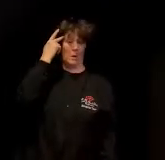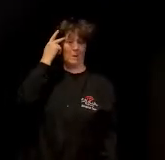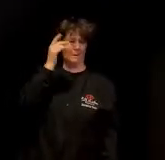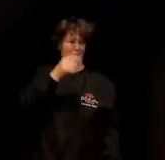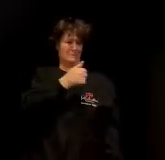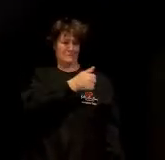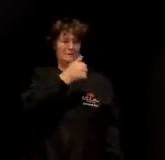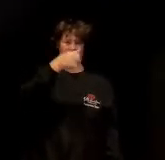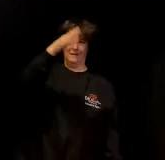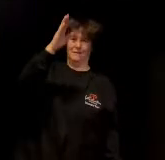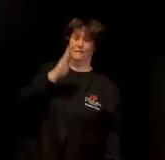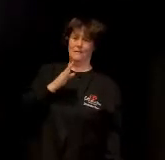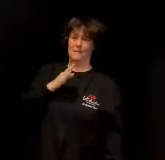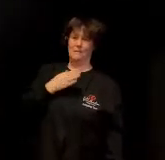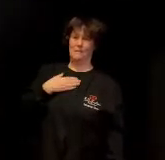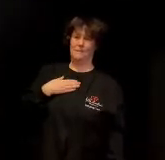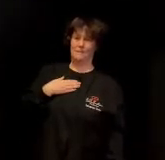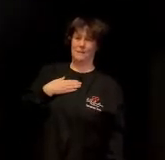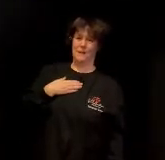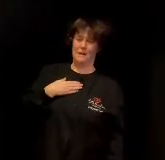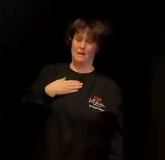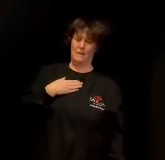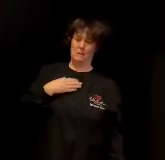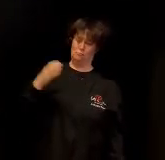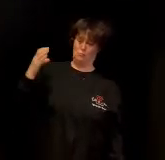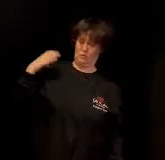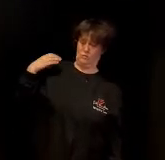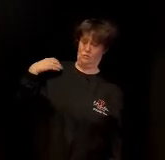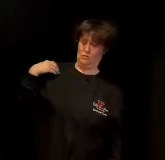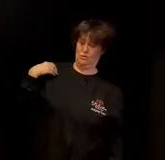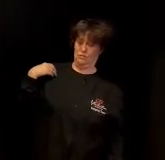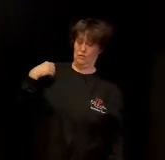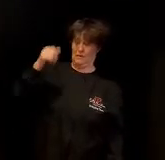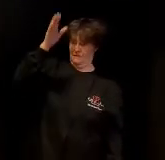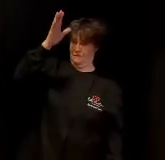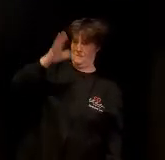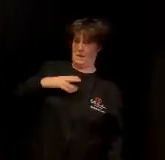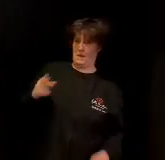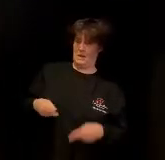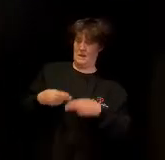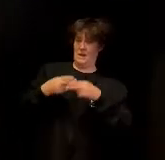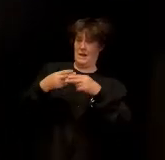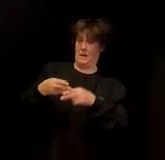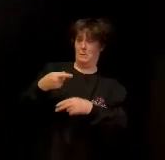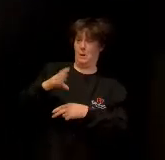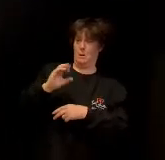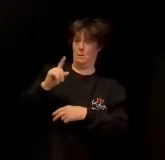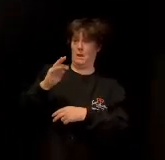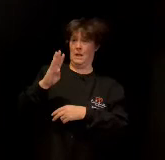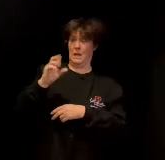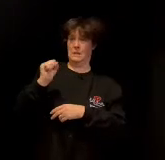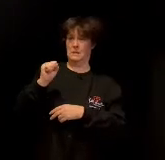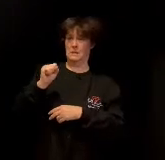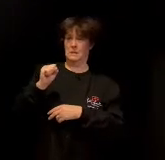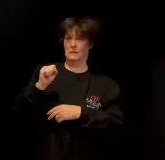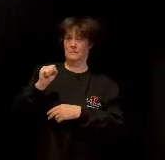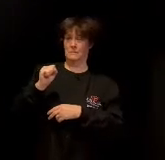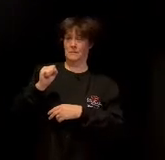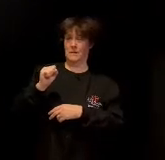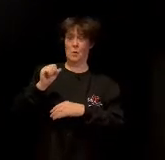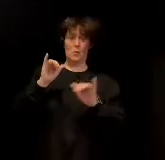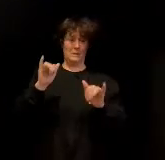same quarters were possessions of the chief man of the island, whose name was Publius, who received us and lodged us